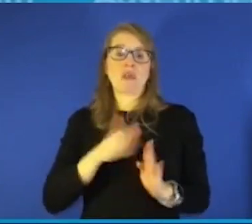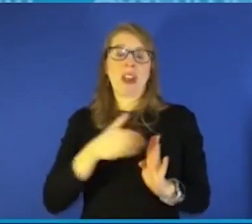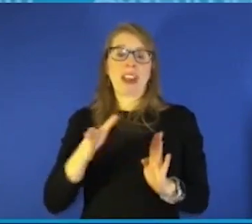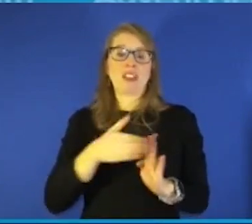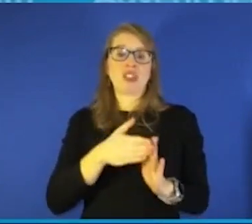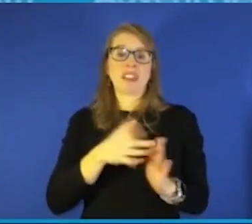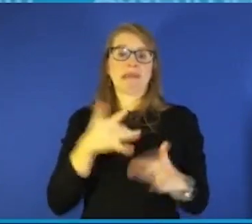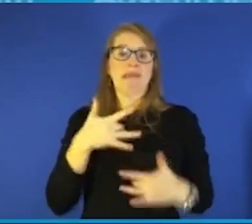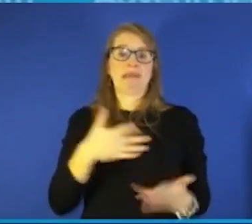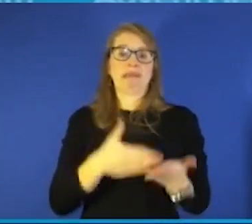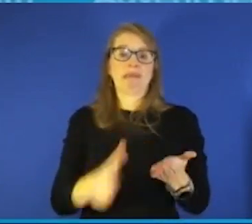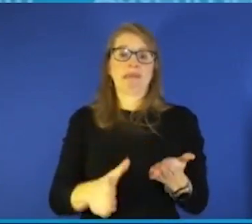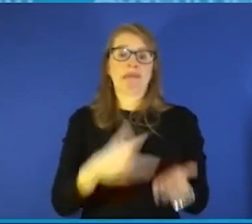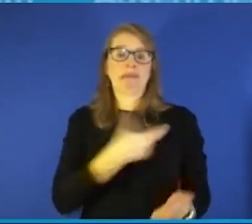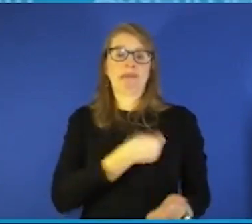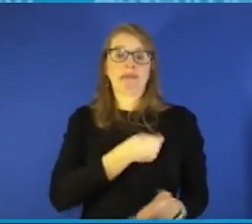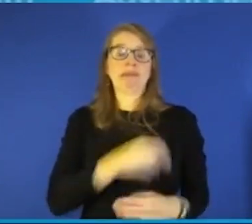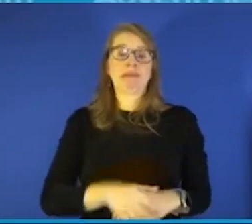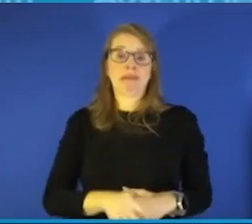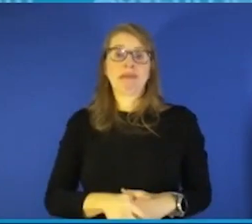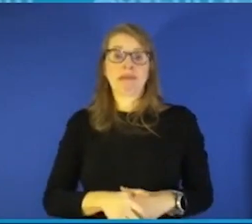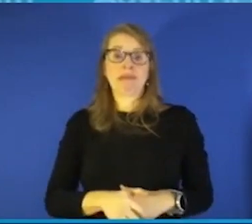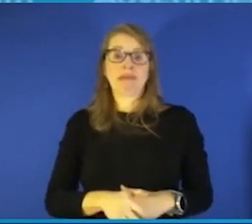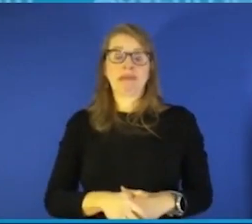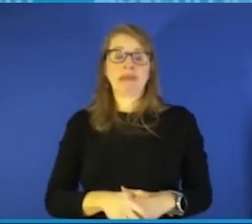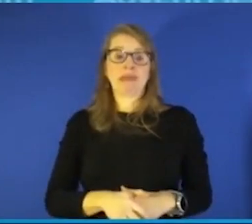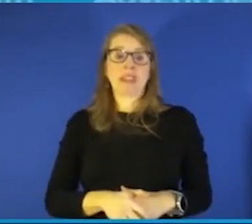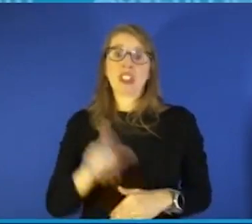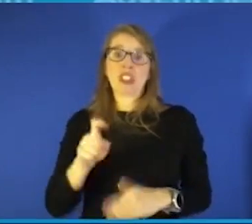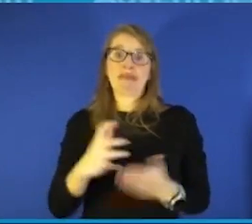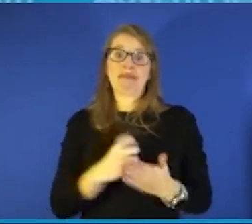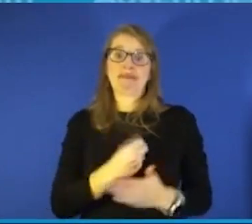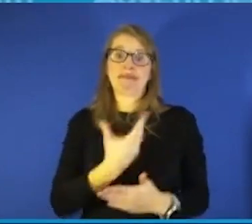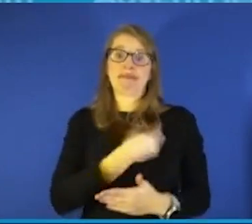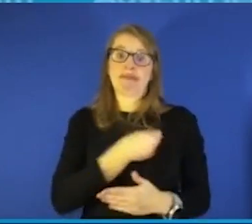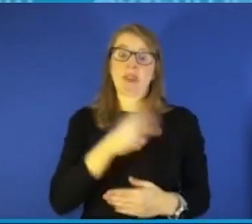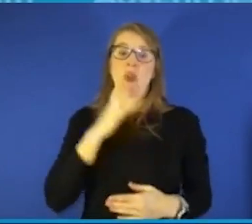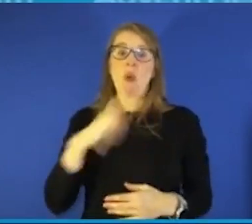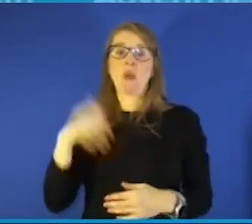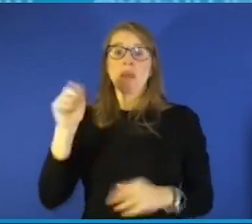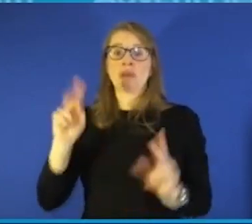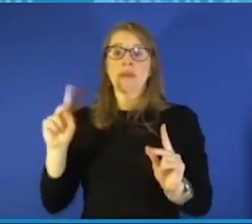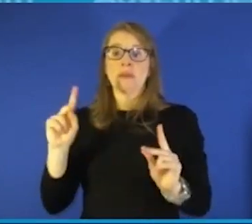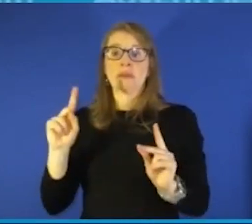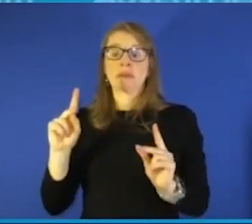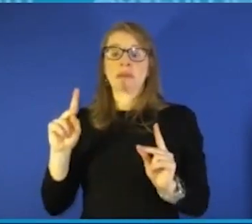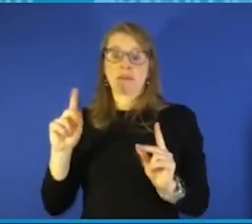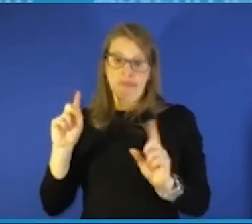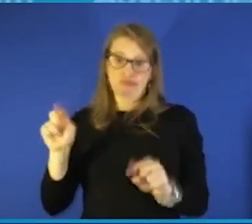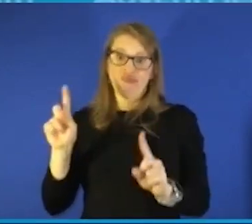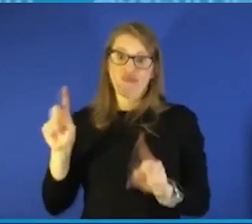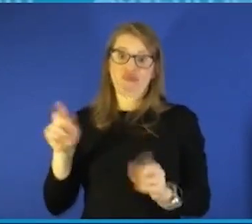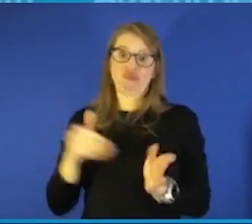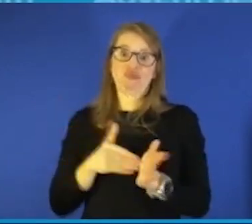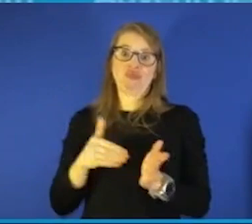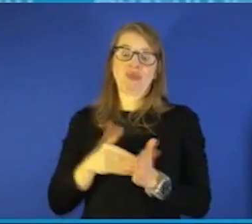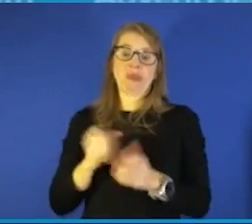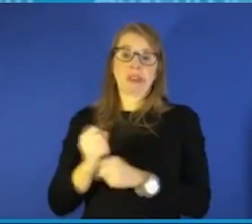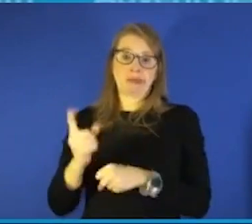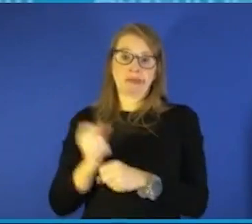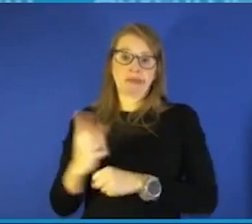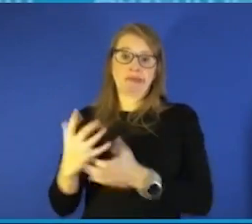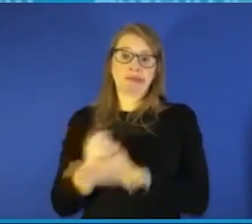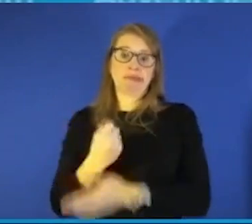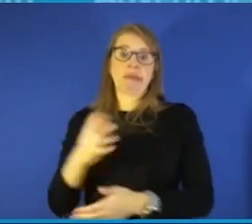vaccinated, that should be vaccinated. Older individuals make more of a point of going to the doctor every year to get their